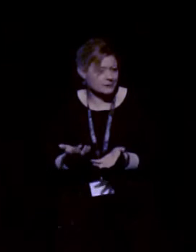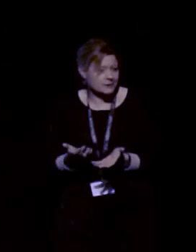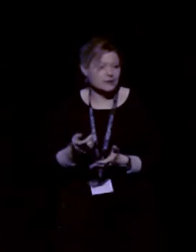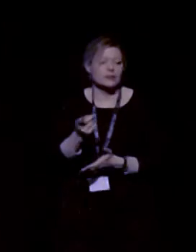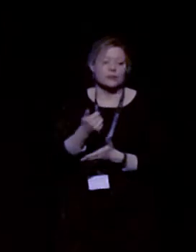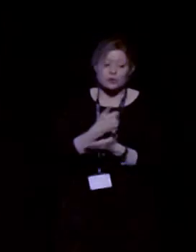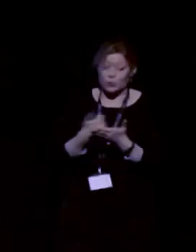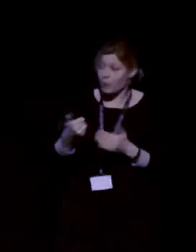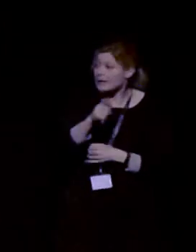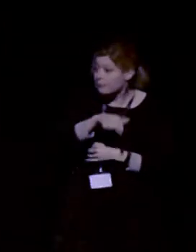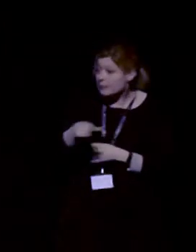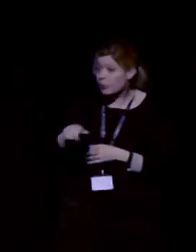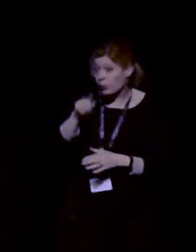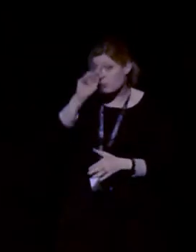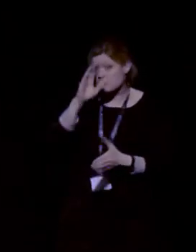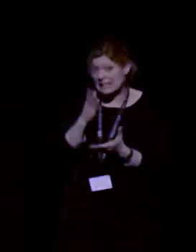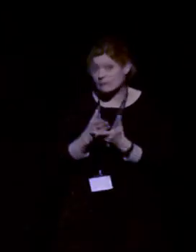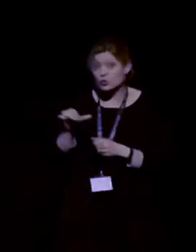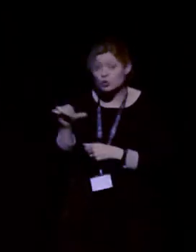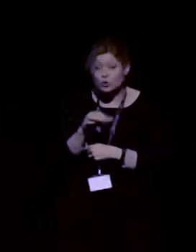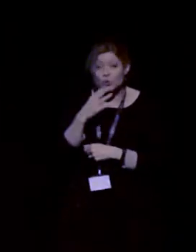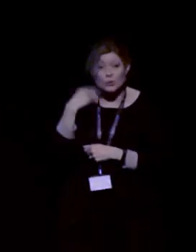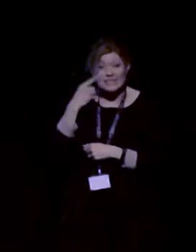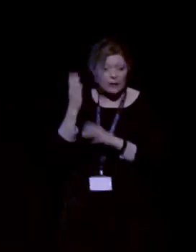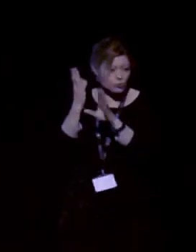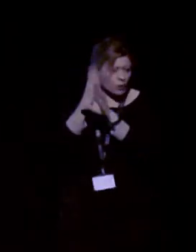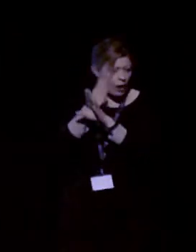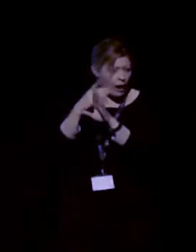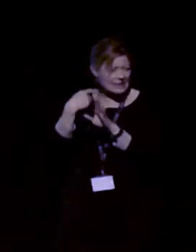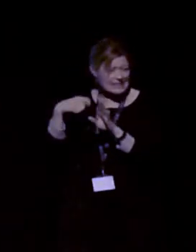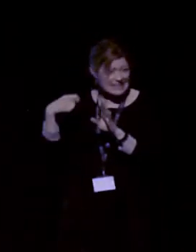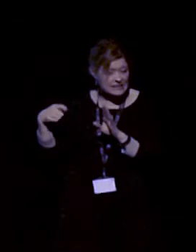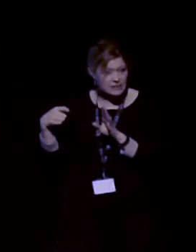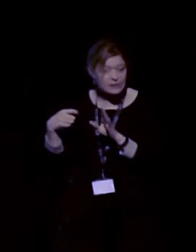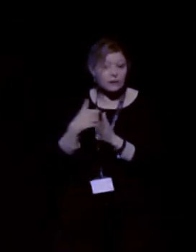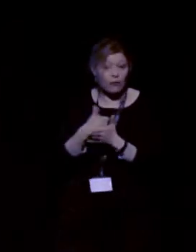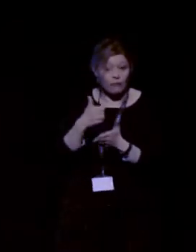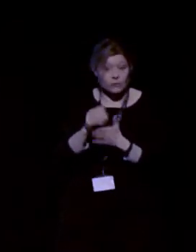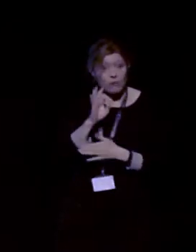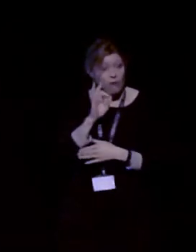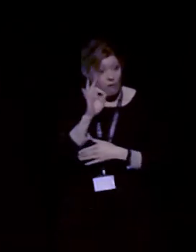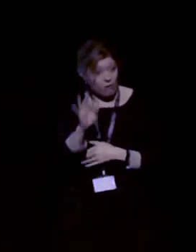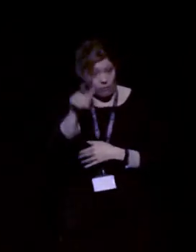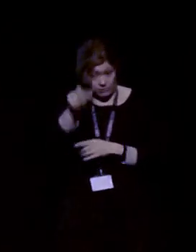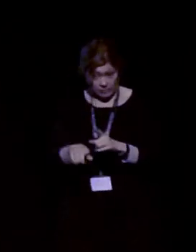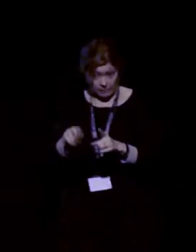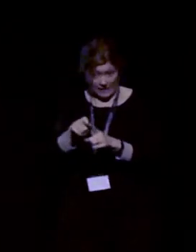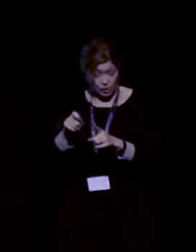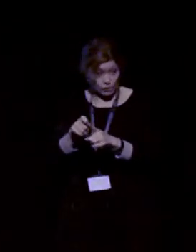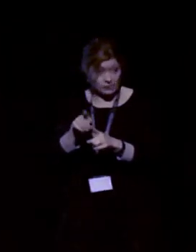believe in the use of these masking sounds, they try to get the person to adjust the volume of